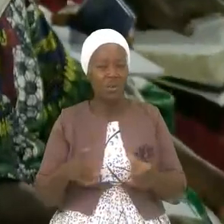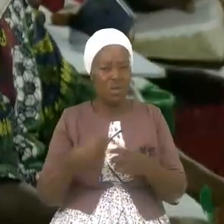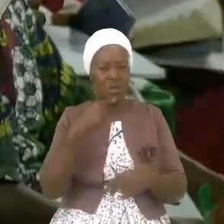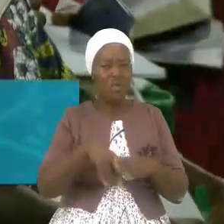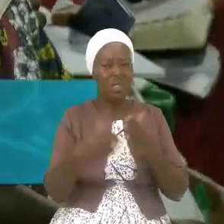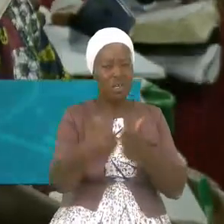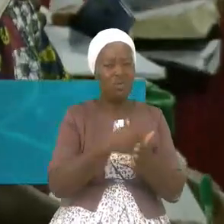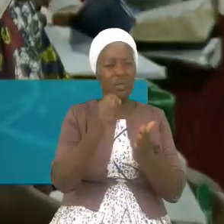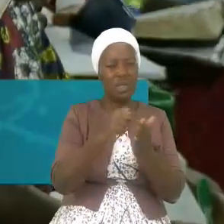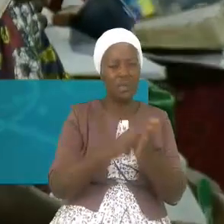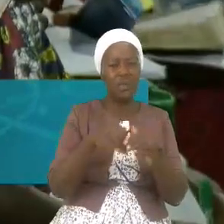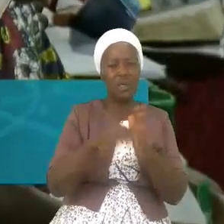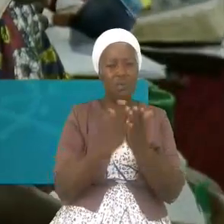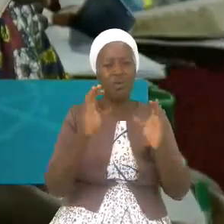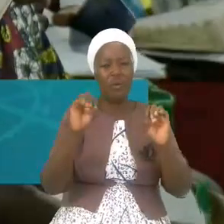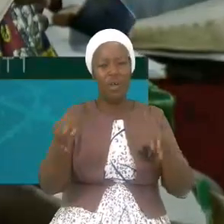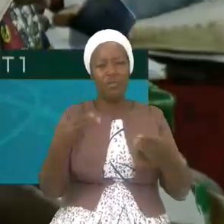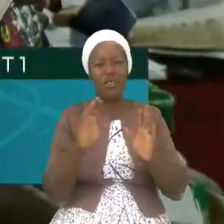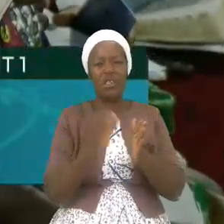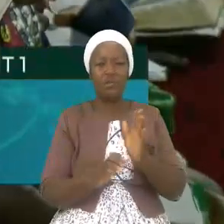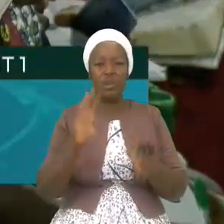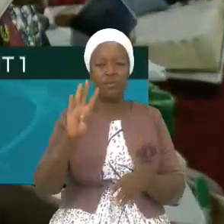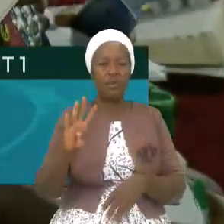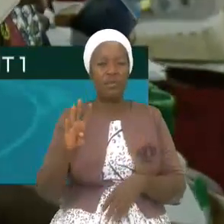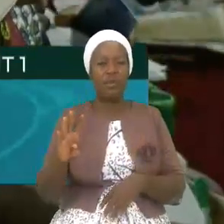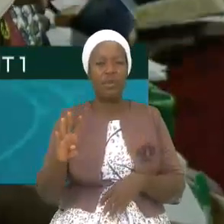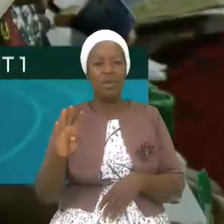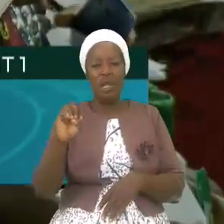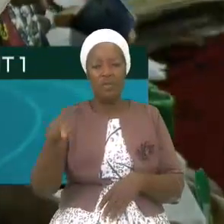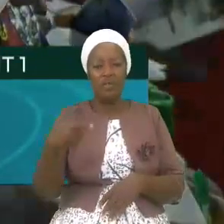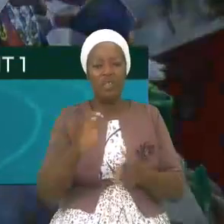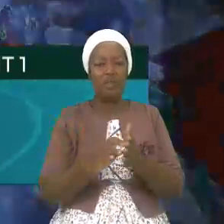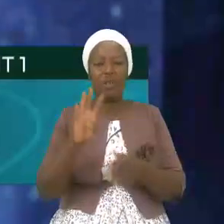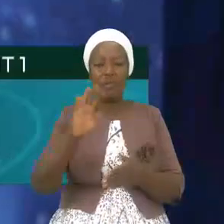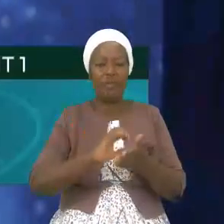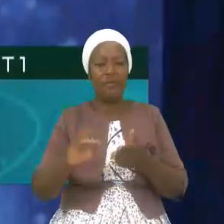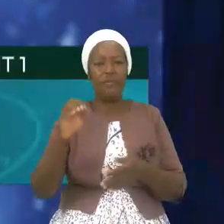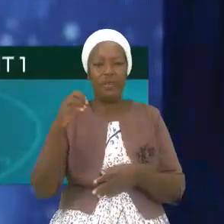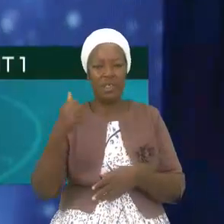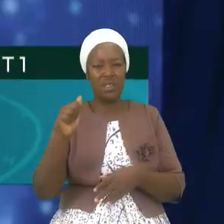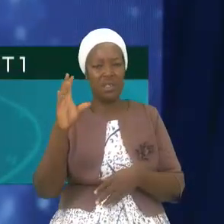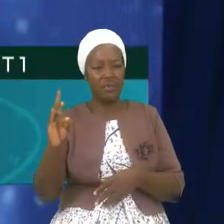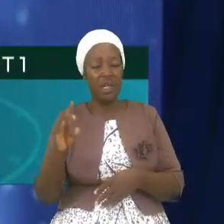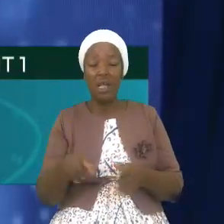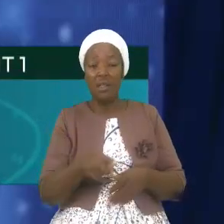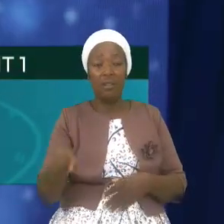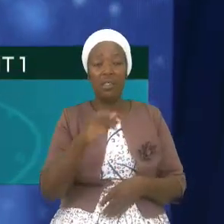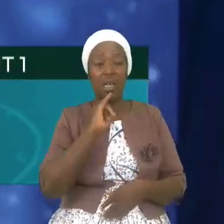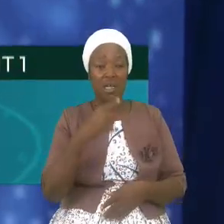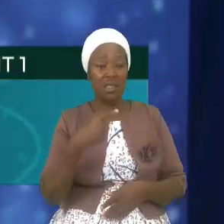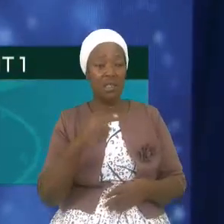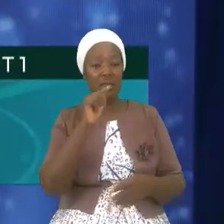we're looking at verse 17. This I say therefore, and testify in the Lord, that